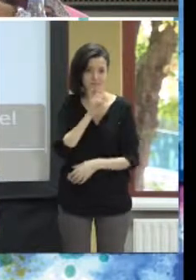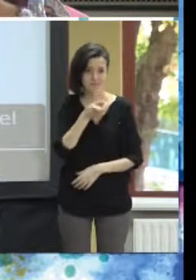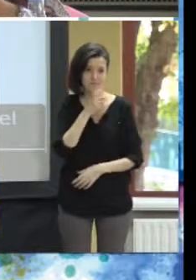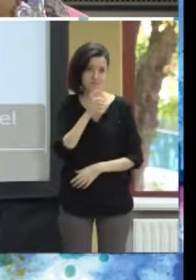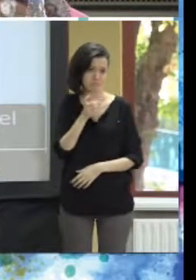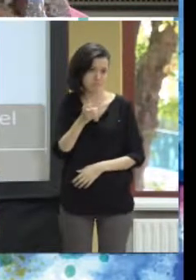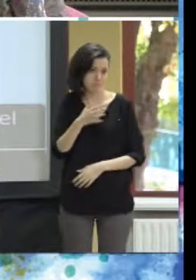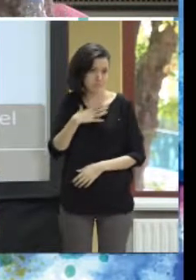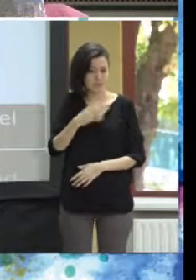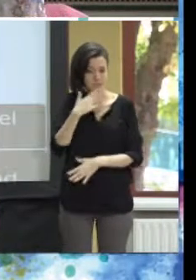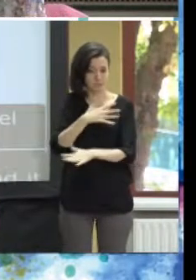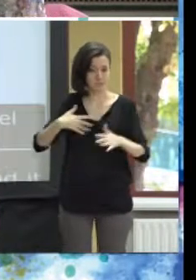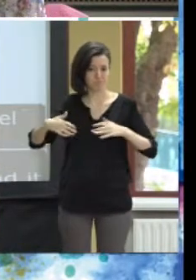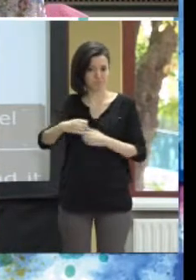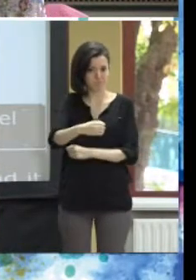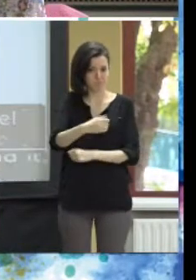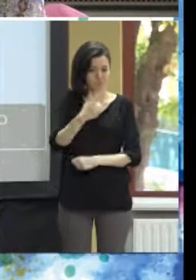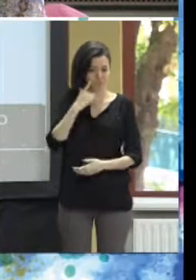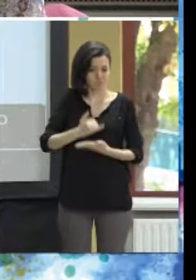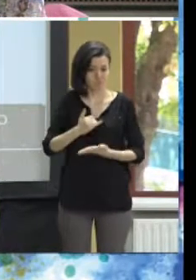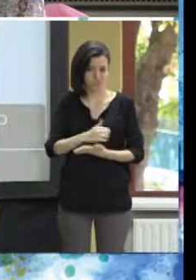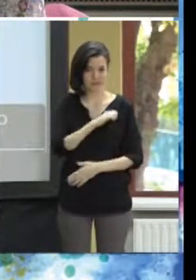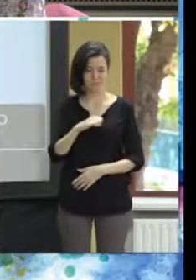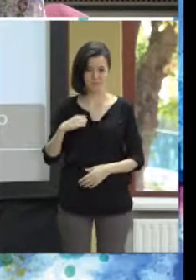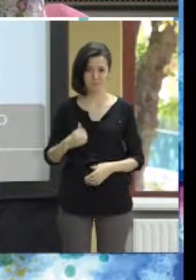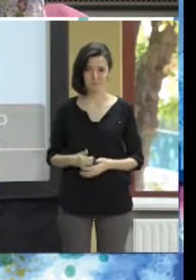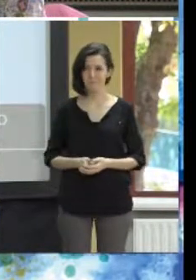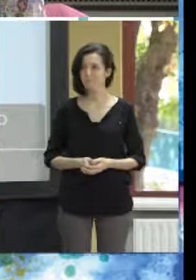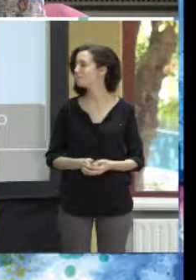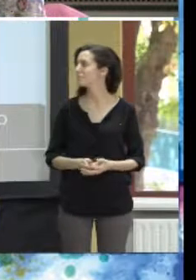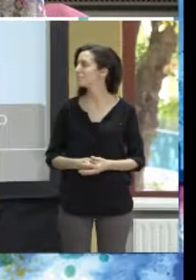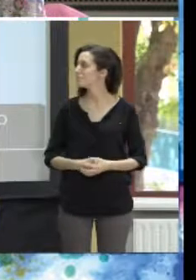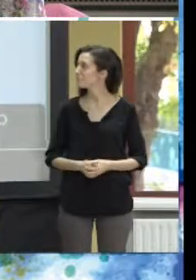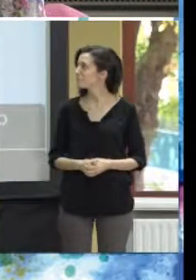to see firsthand how this app of Odes Mobile is.